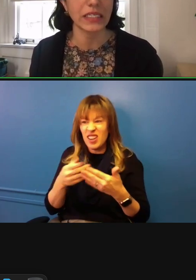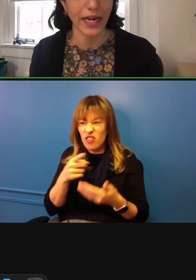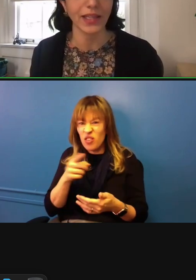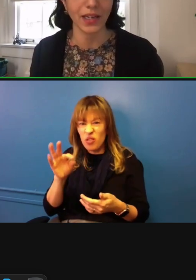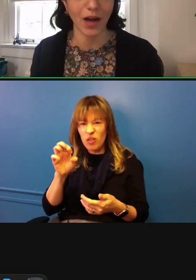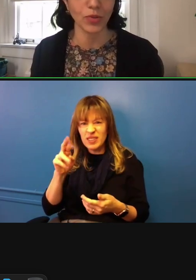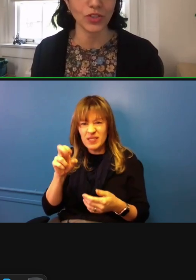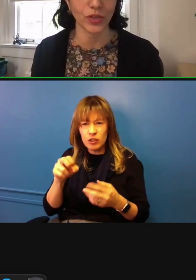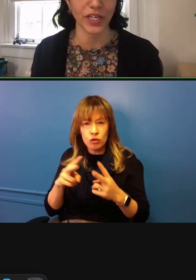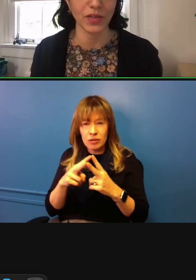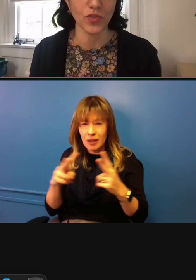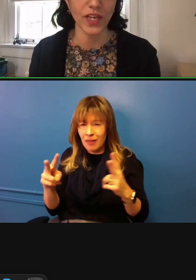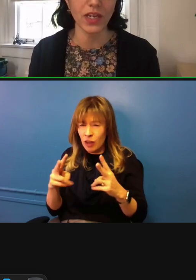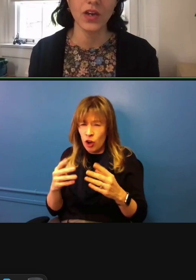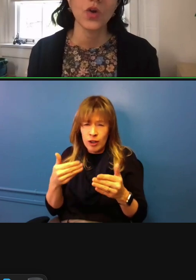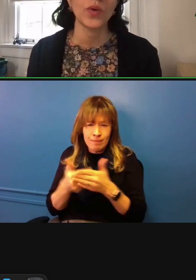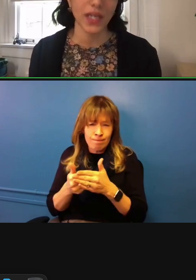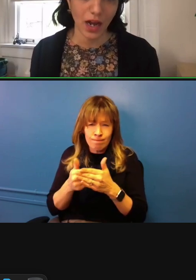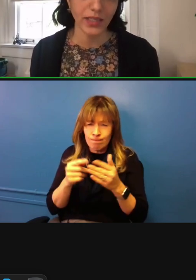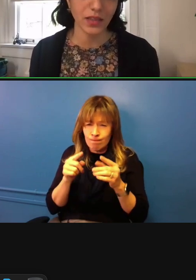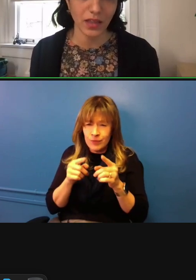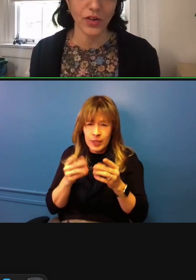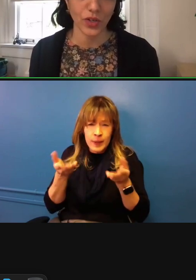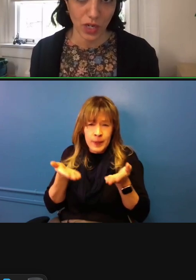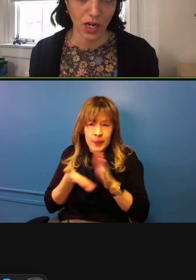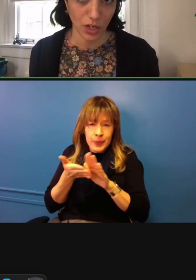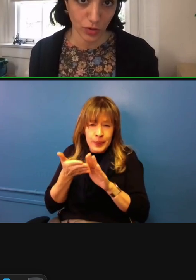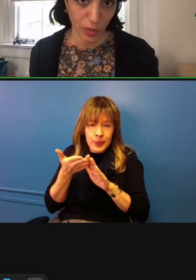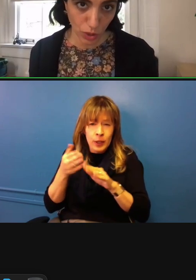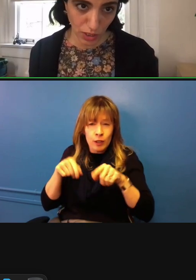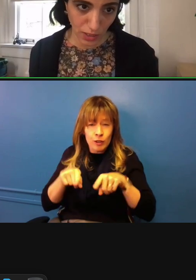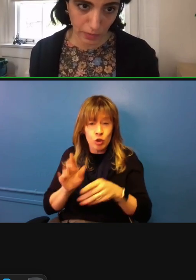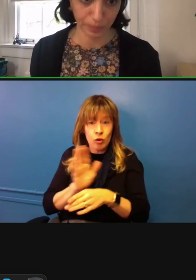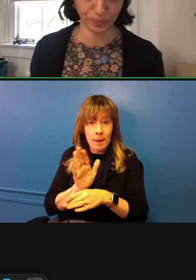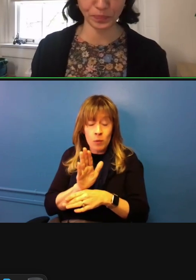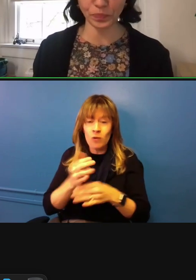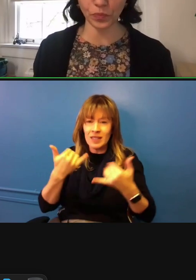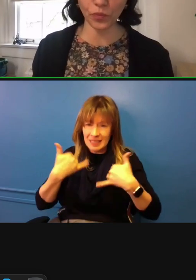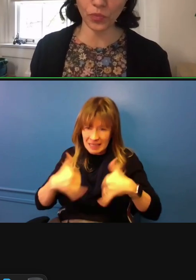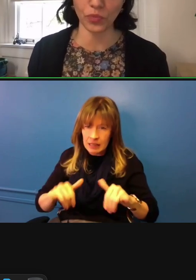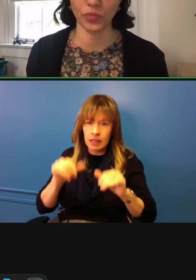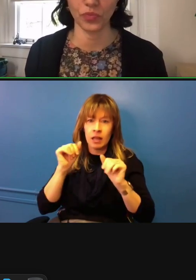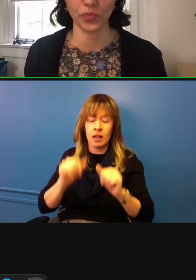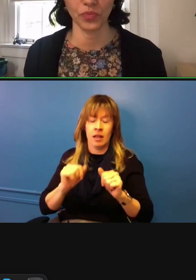actually very tightly coupled during the movie, we can isolate their unique contributions.